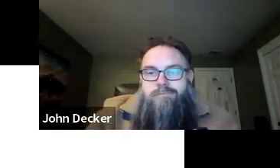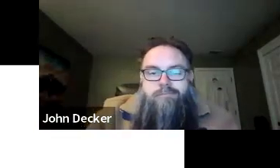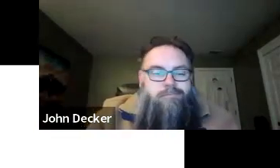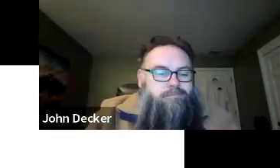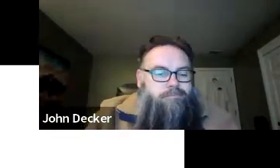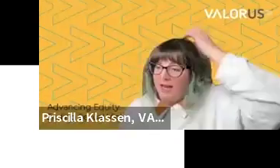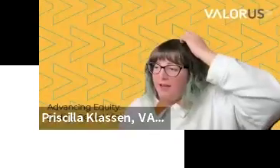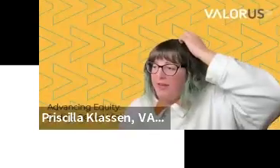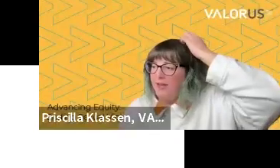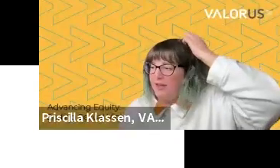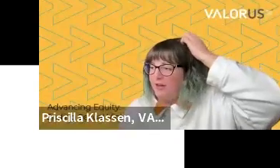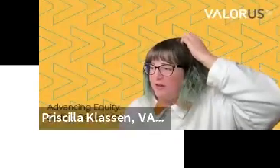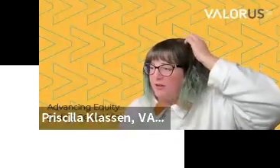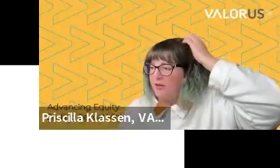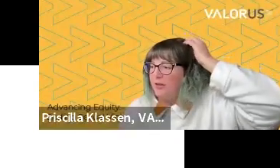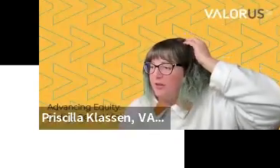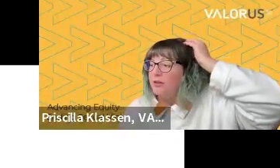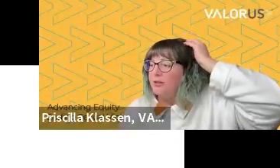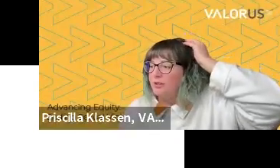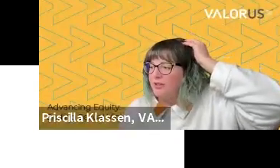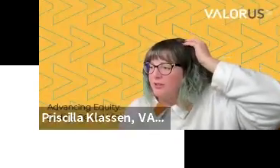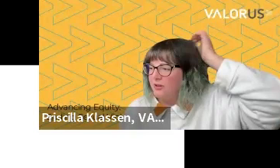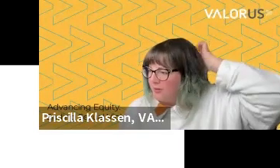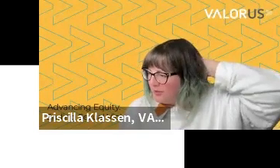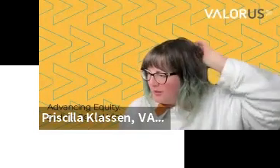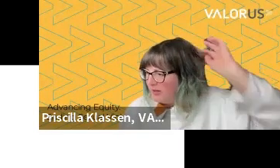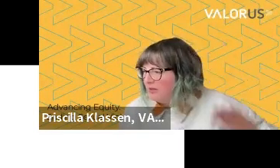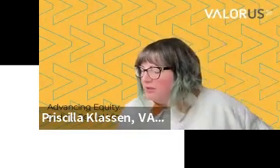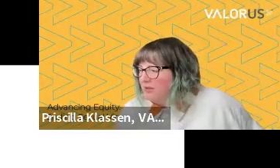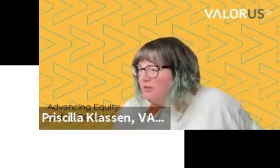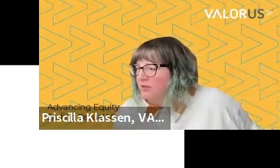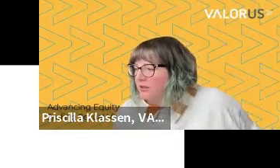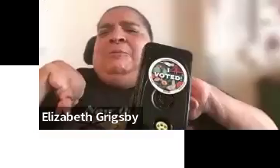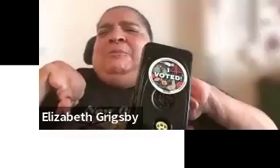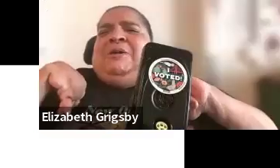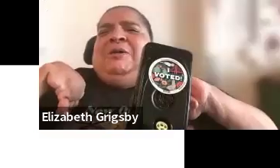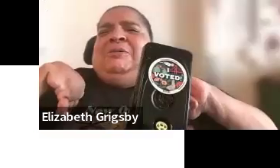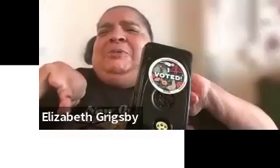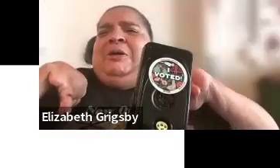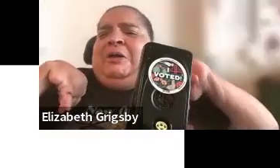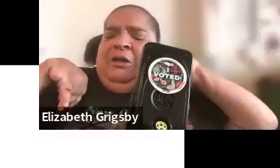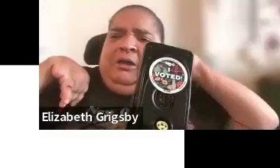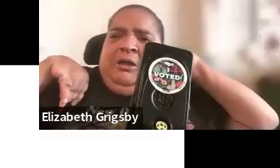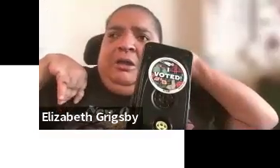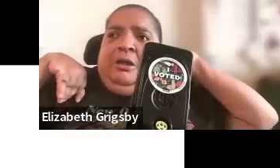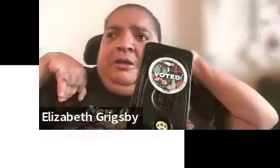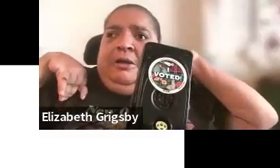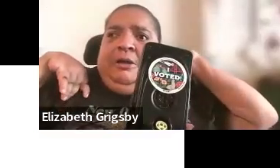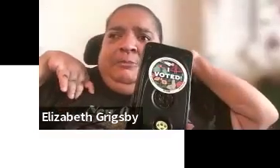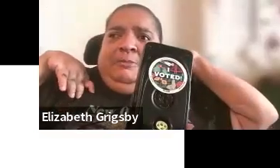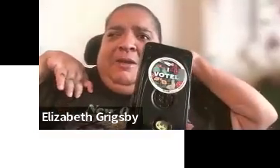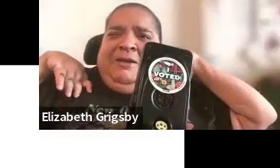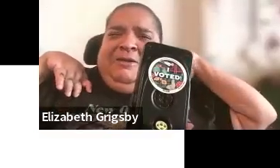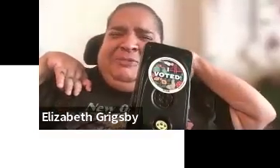worlds. Yeah, thank you. Liz, did you have something to say? Yeah, because